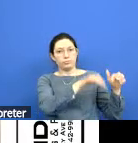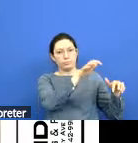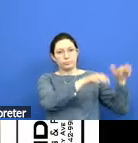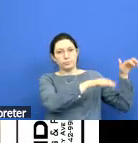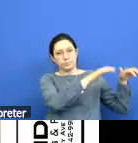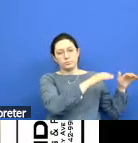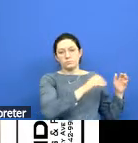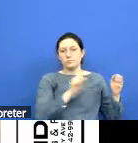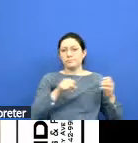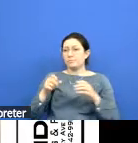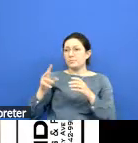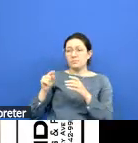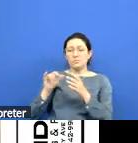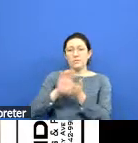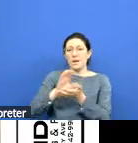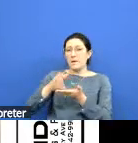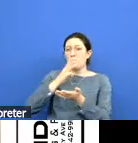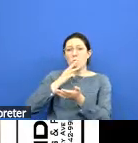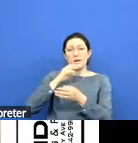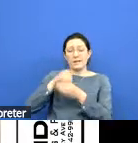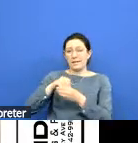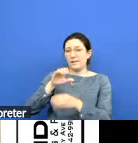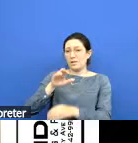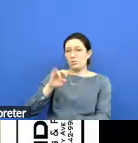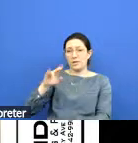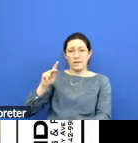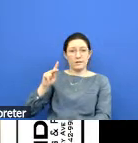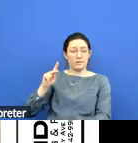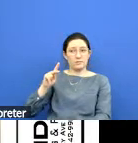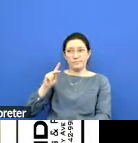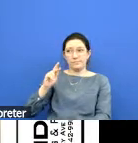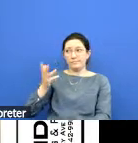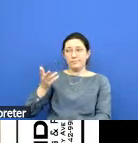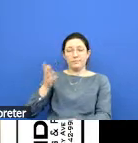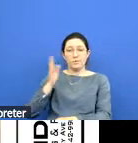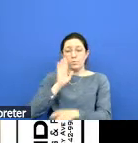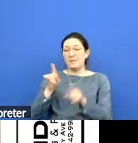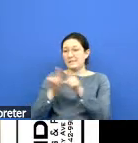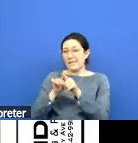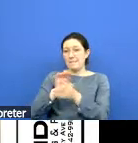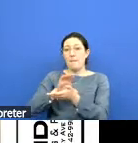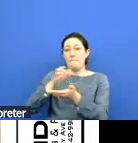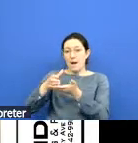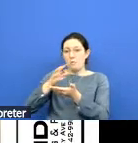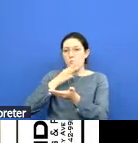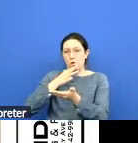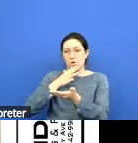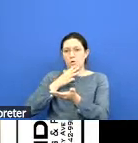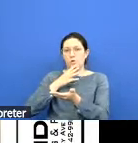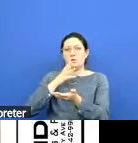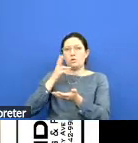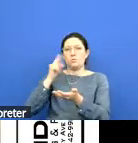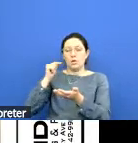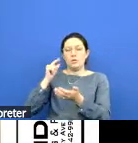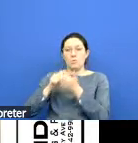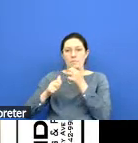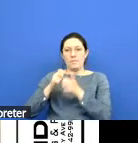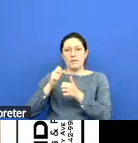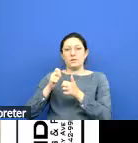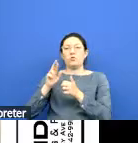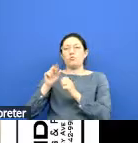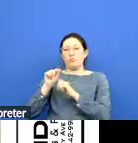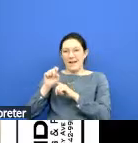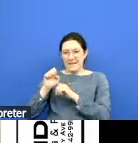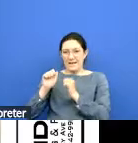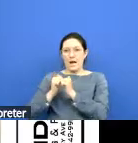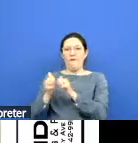the amount of water that ends up in that creek, it's the same amount of water. The issue is the rate